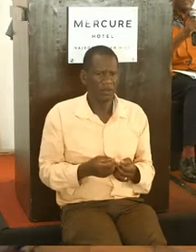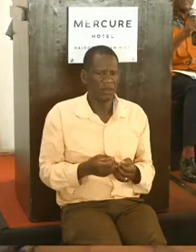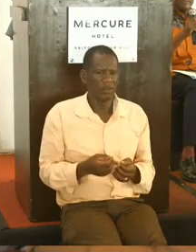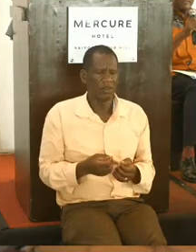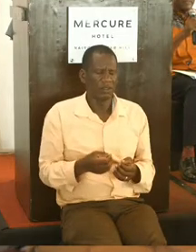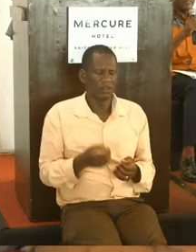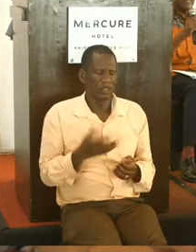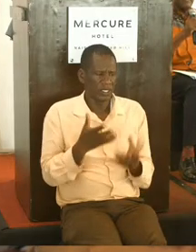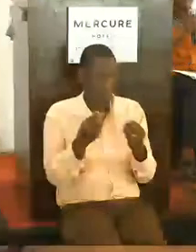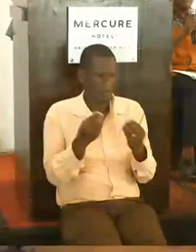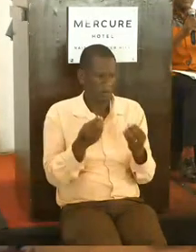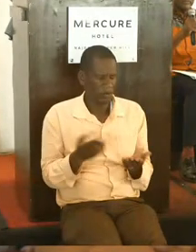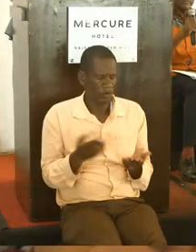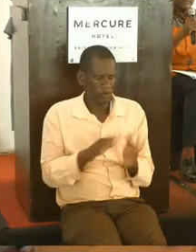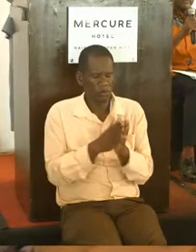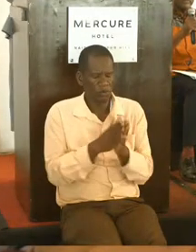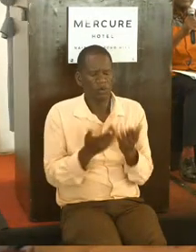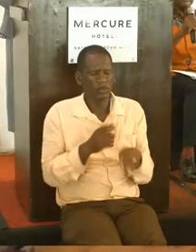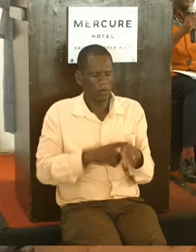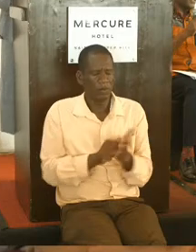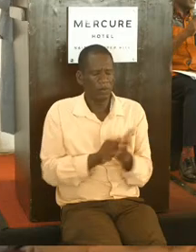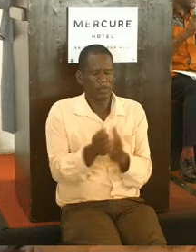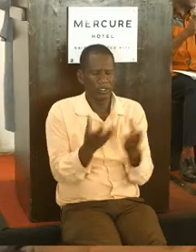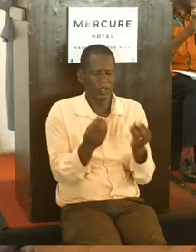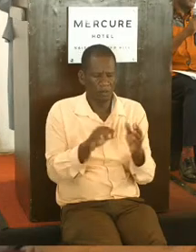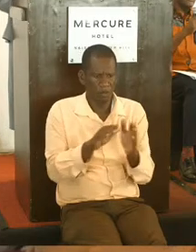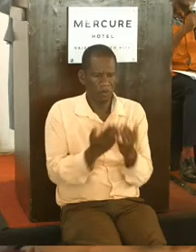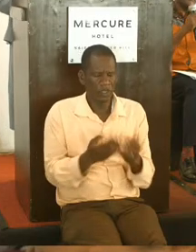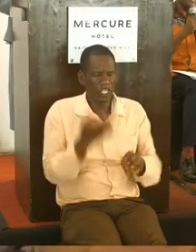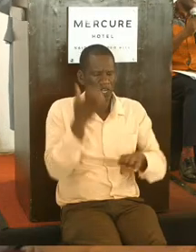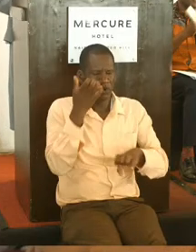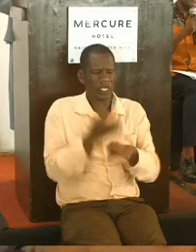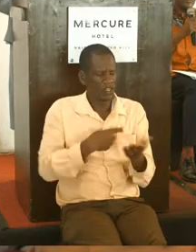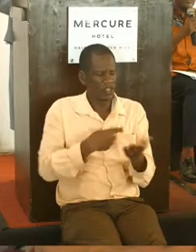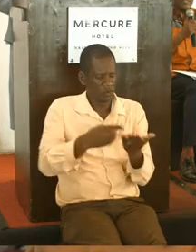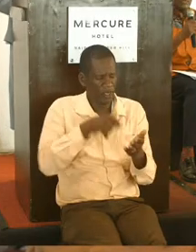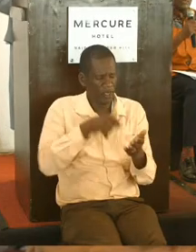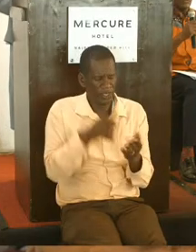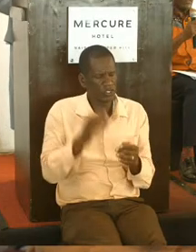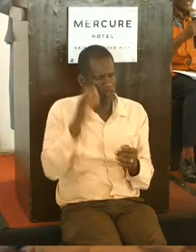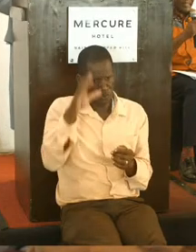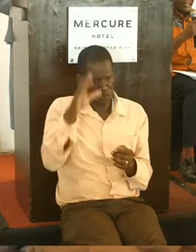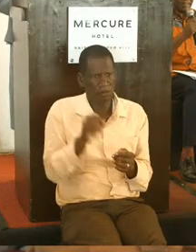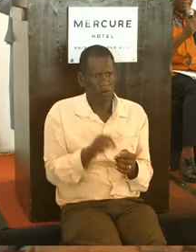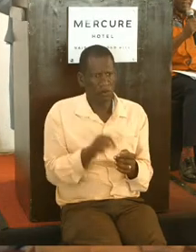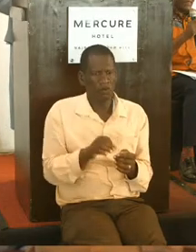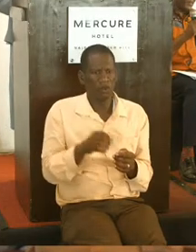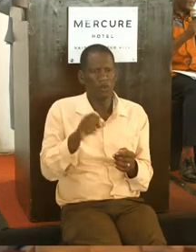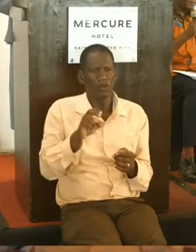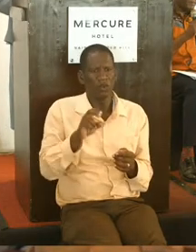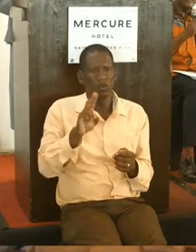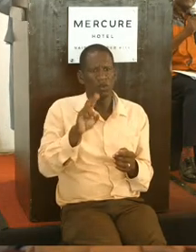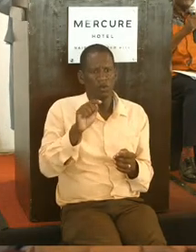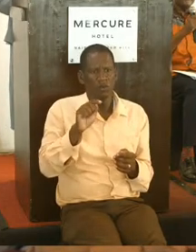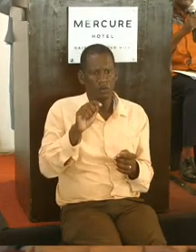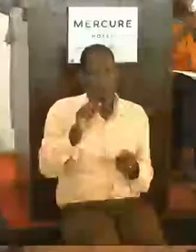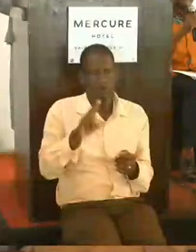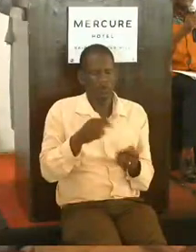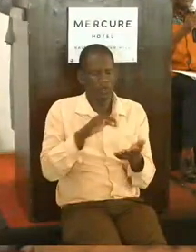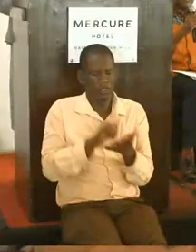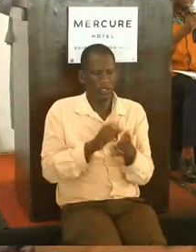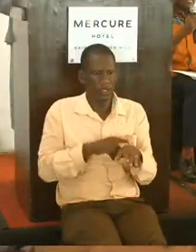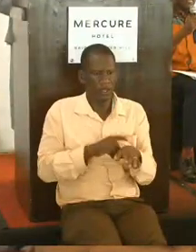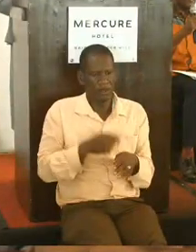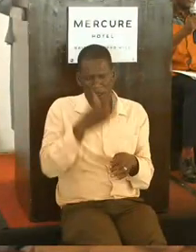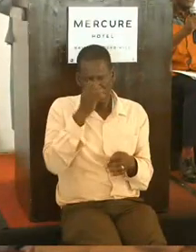harmless book it was difficult to discuss this concept of uhai at that time